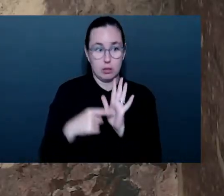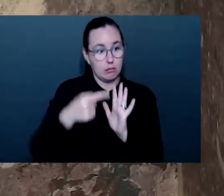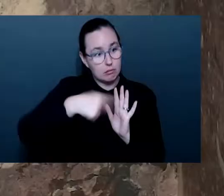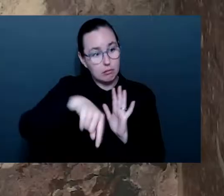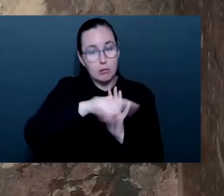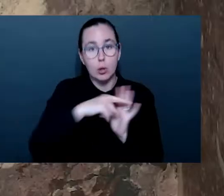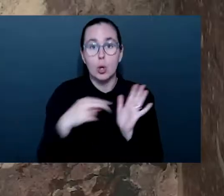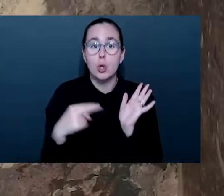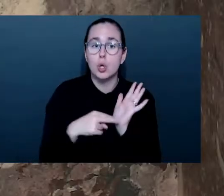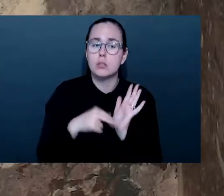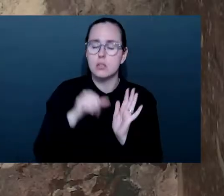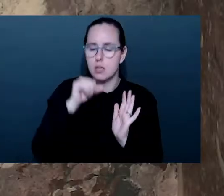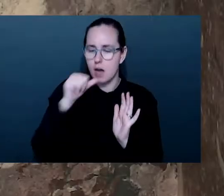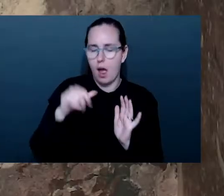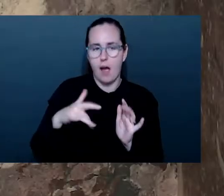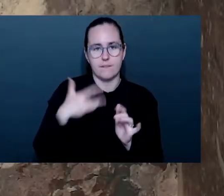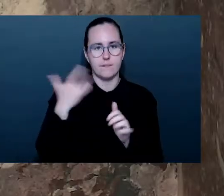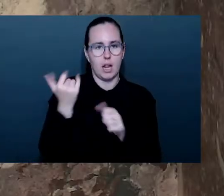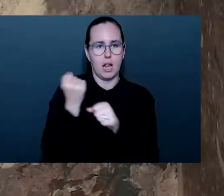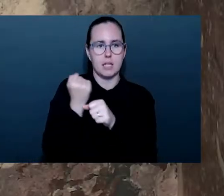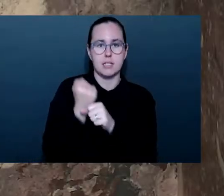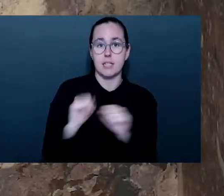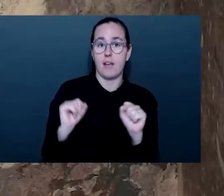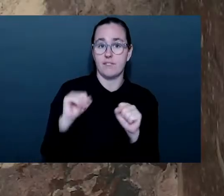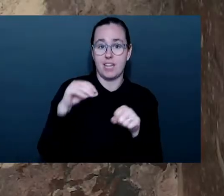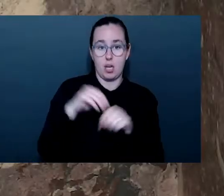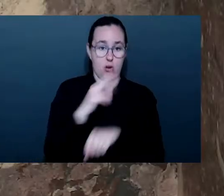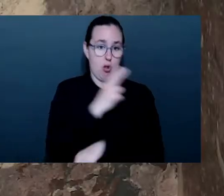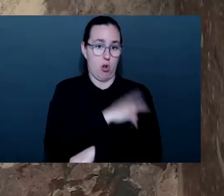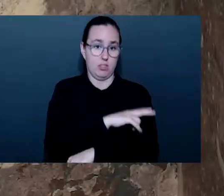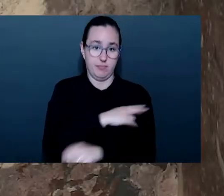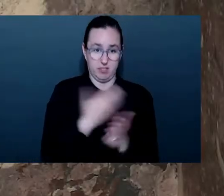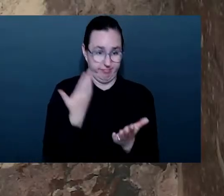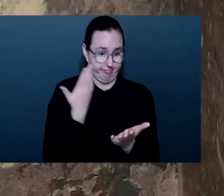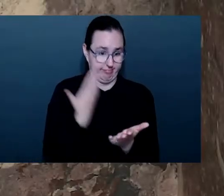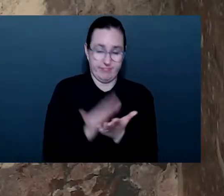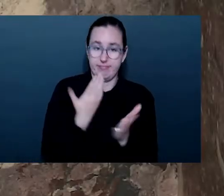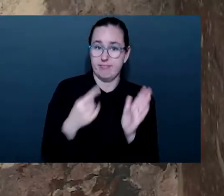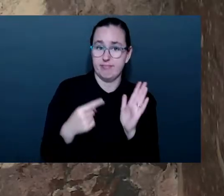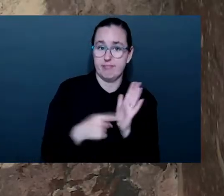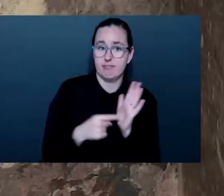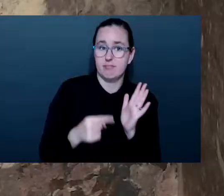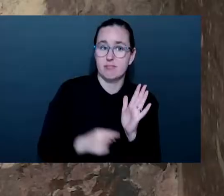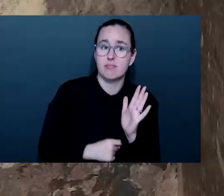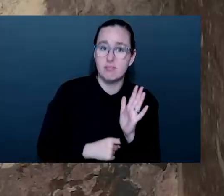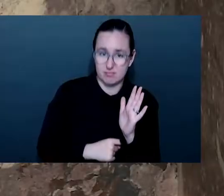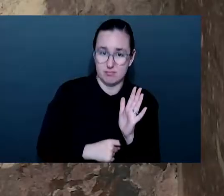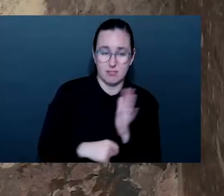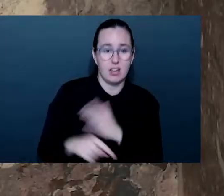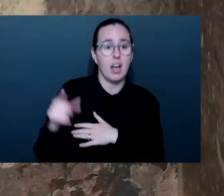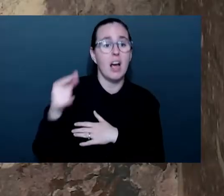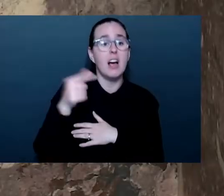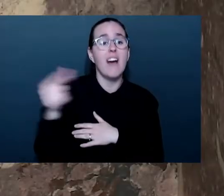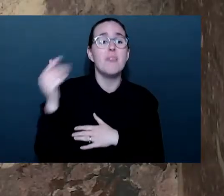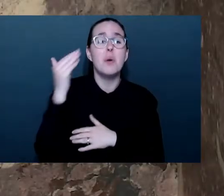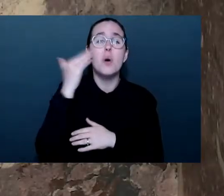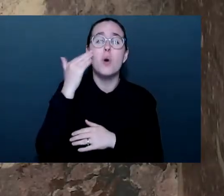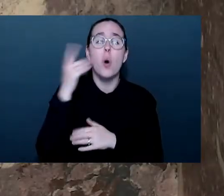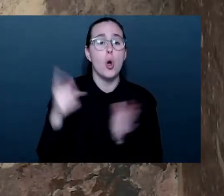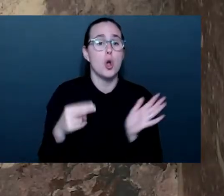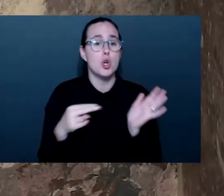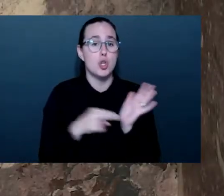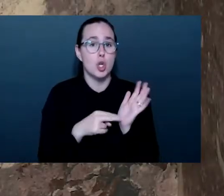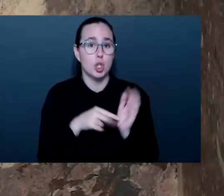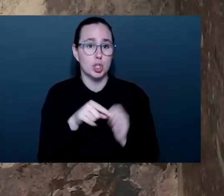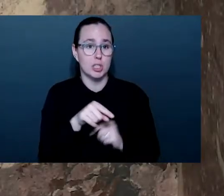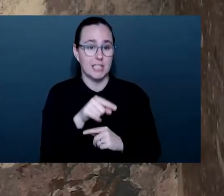This government also knows that nursing ratios in BC are abysmal. At Jubilee Lodge in Prince George, acute care needs are